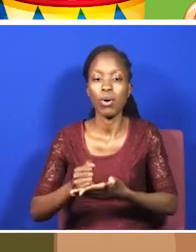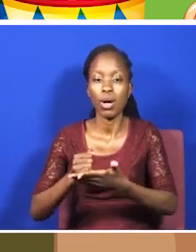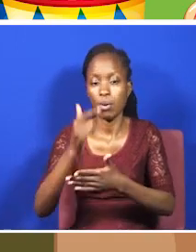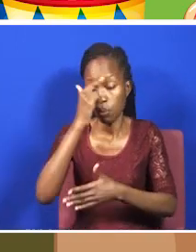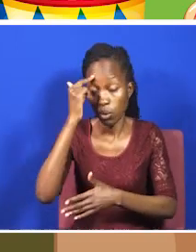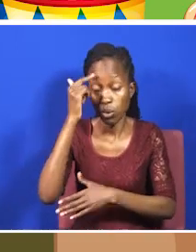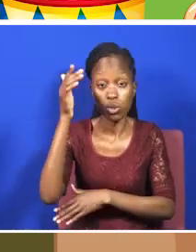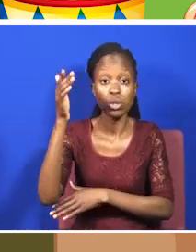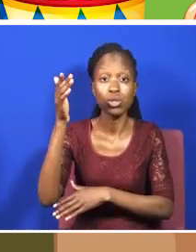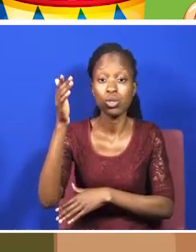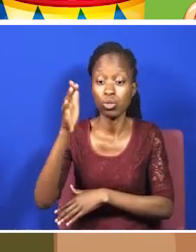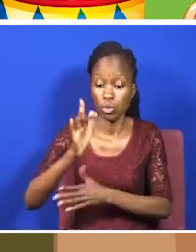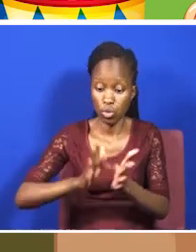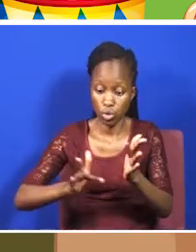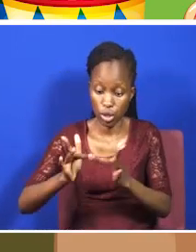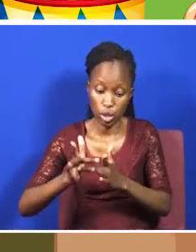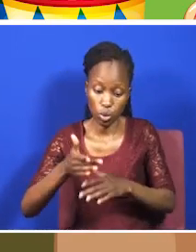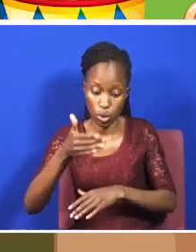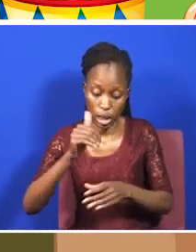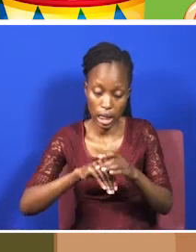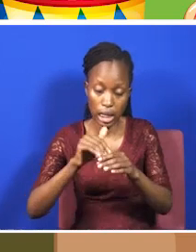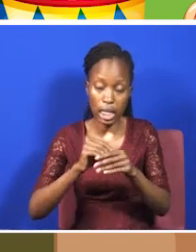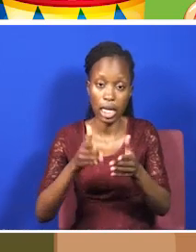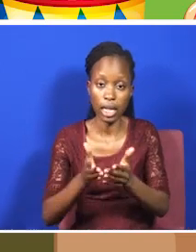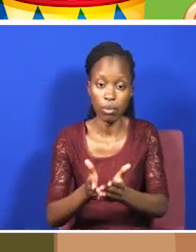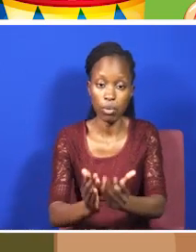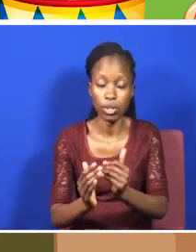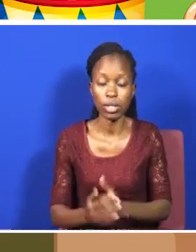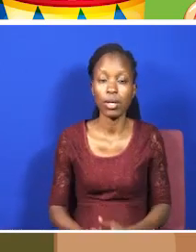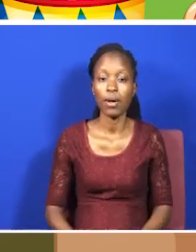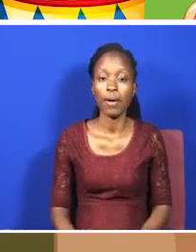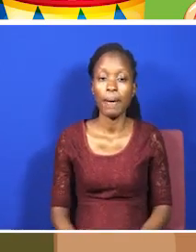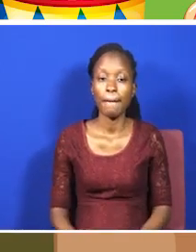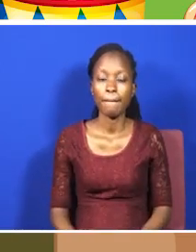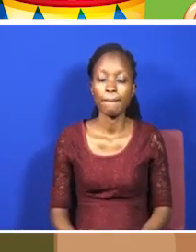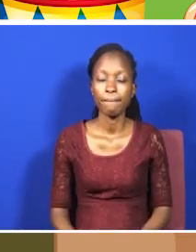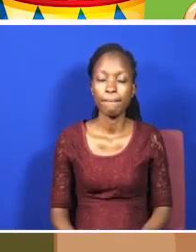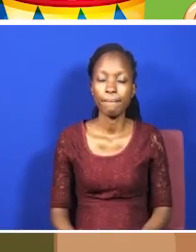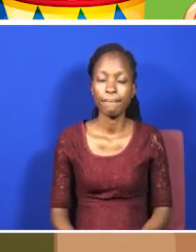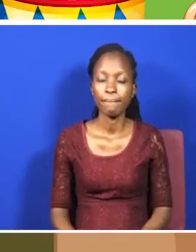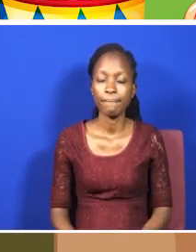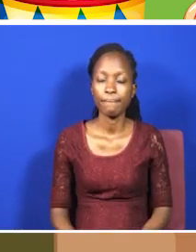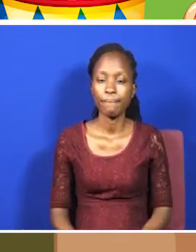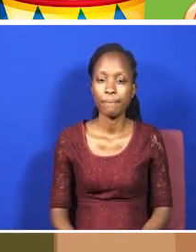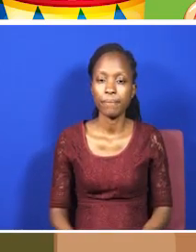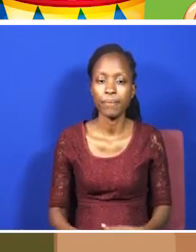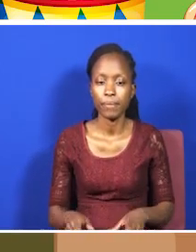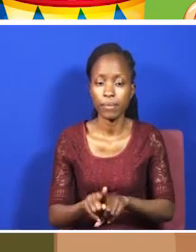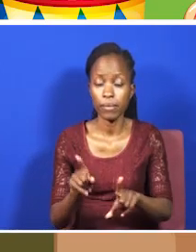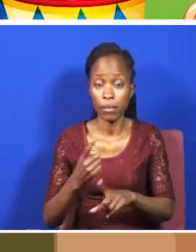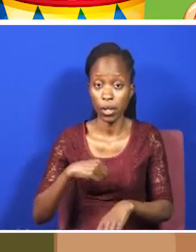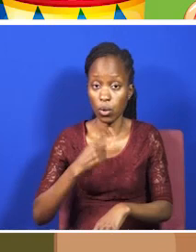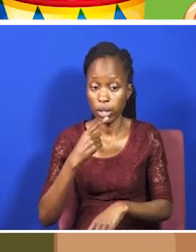then there was help because his presence, Jesus was present in the